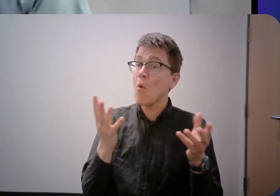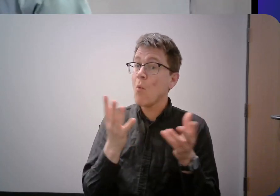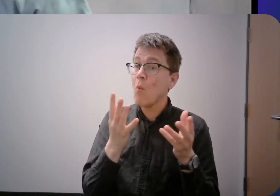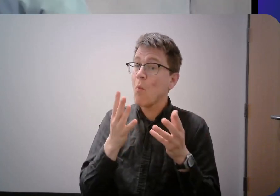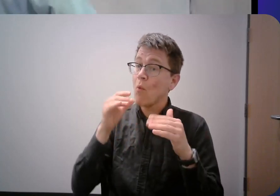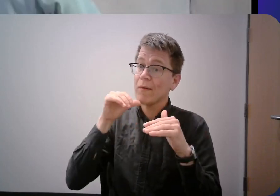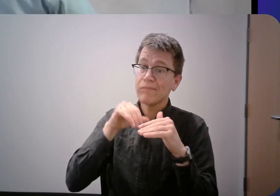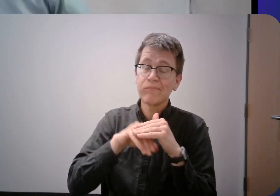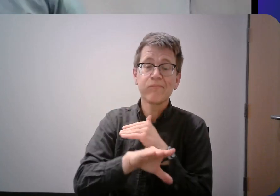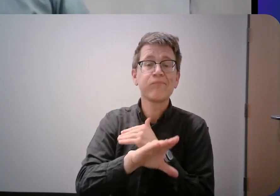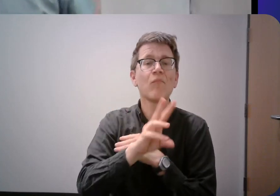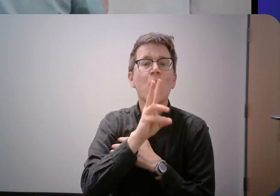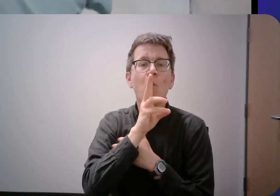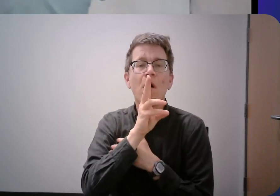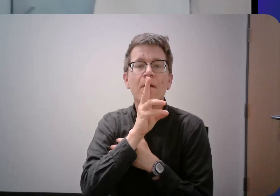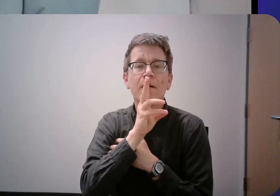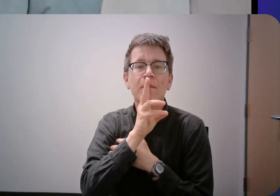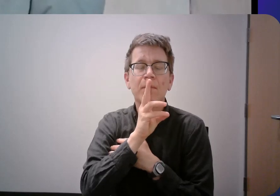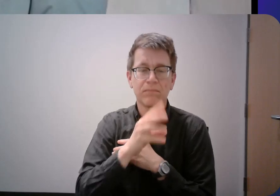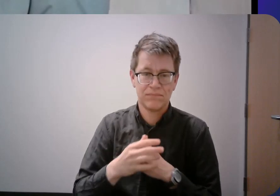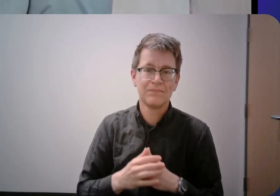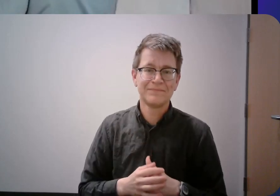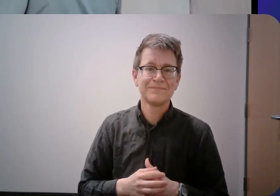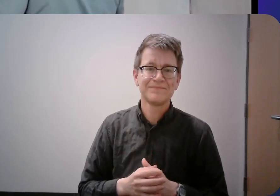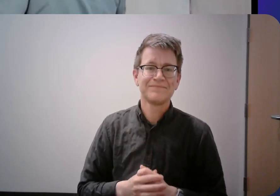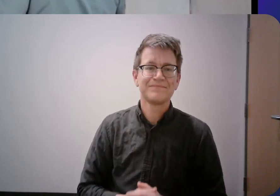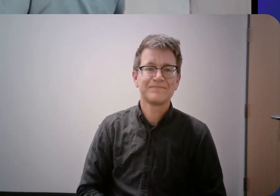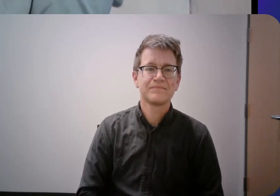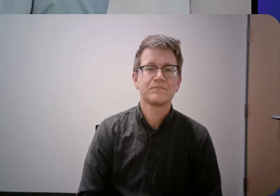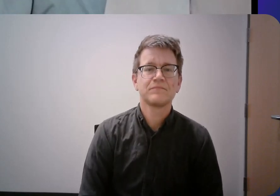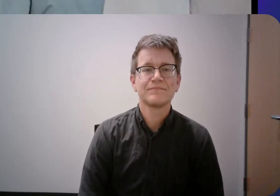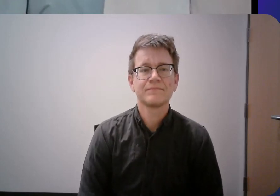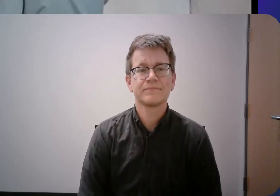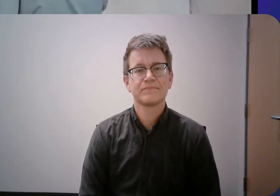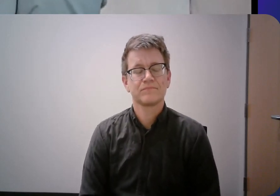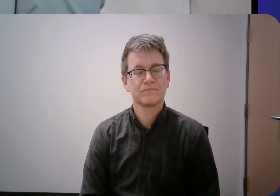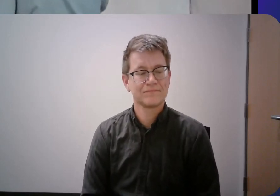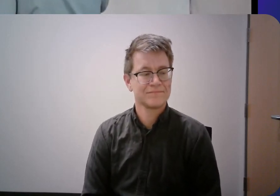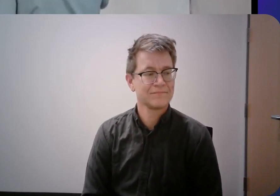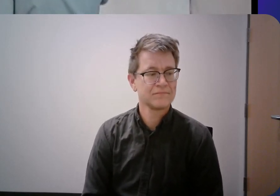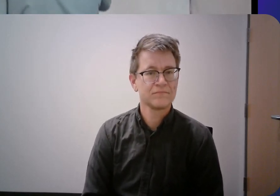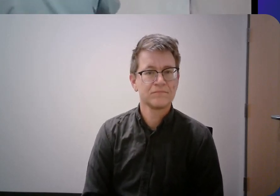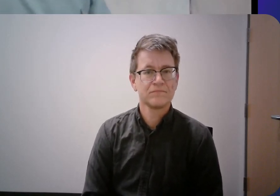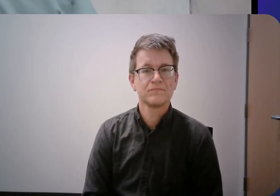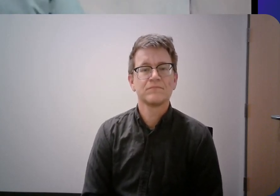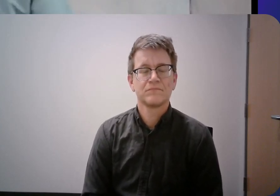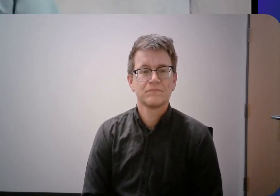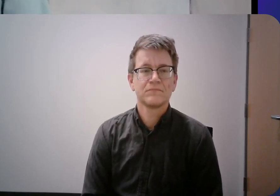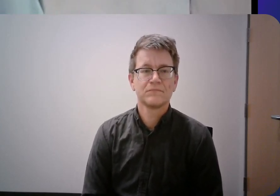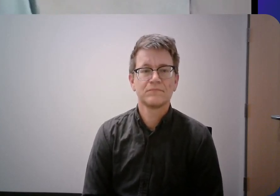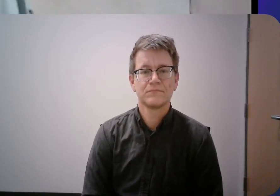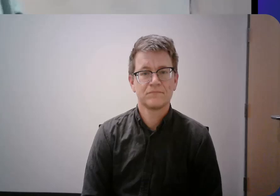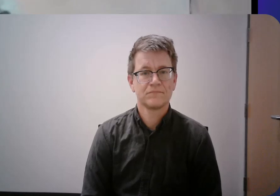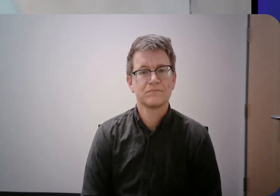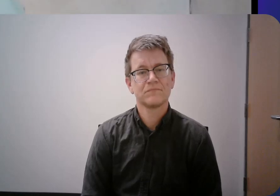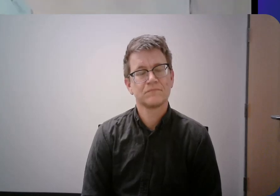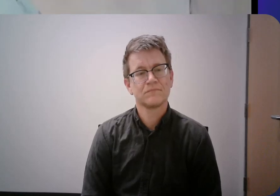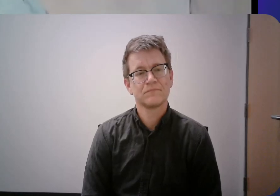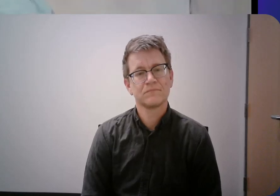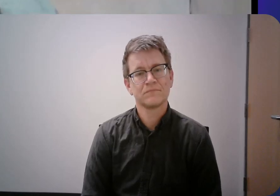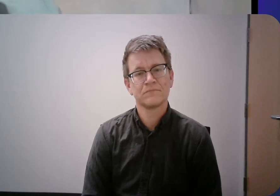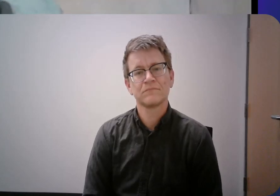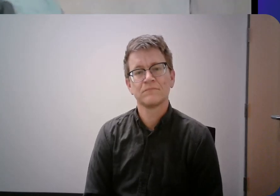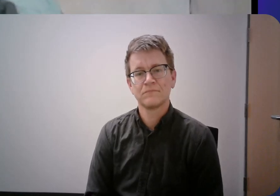Now, cells live in close contact with other cells.